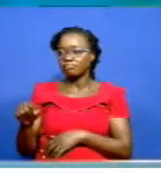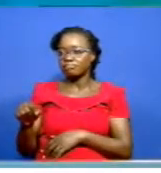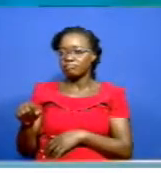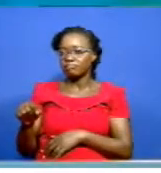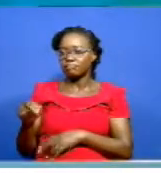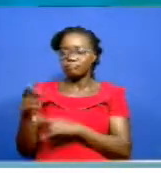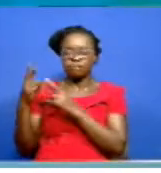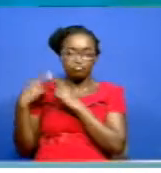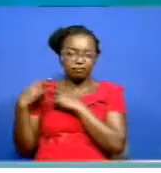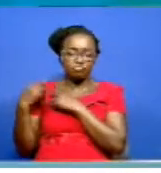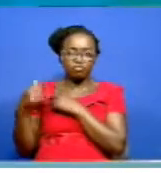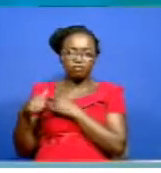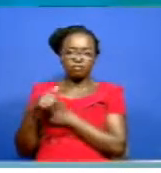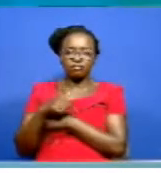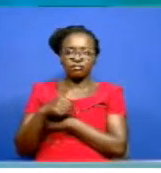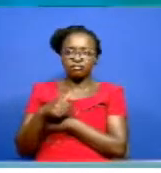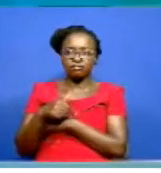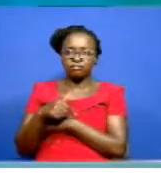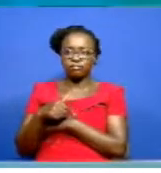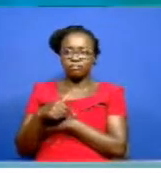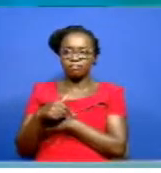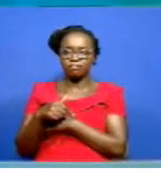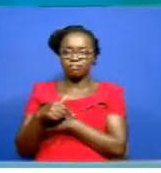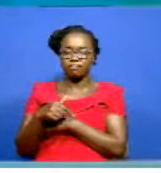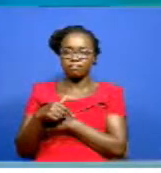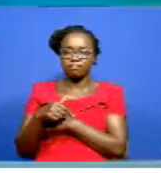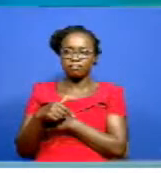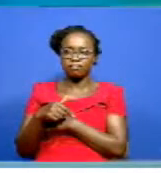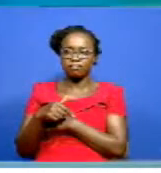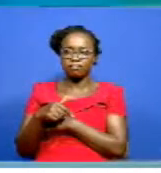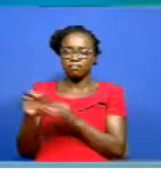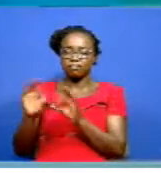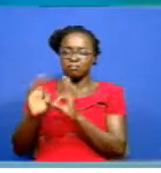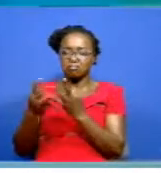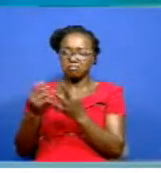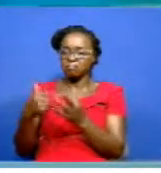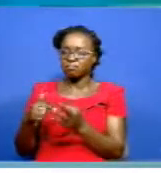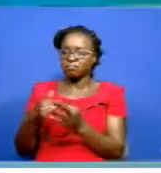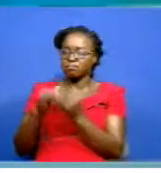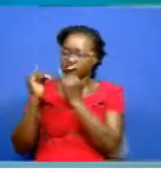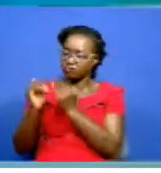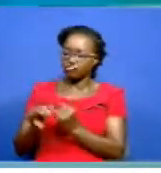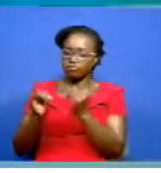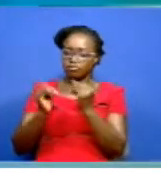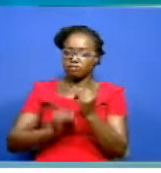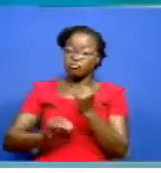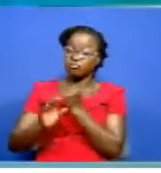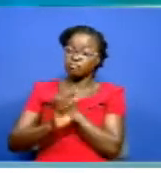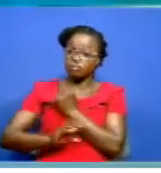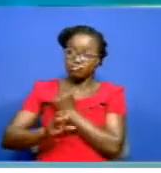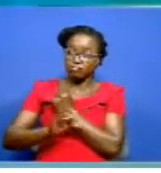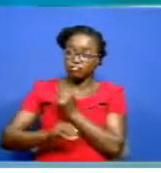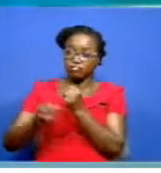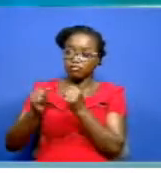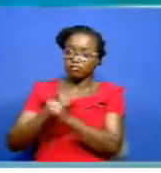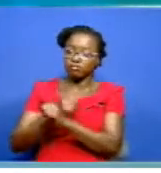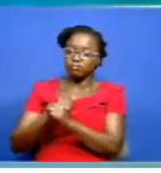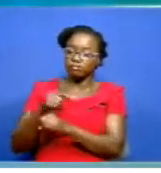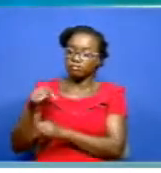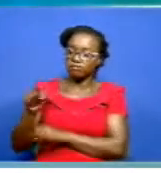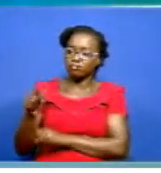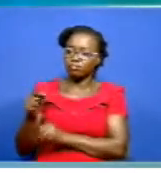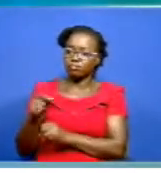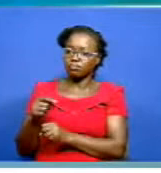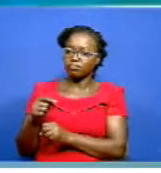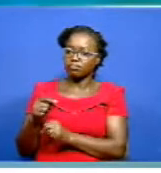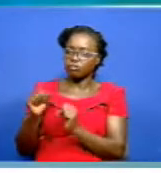our responsibility as ourselves and to our family, our individual, our country, to be able to protect ourselves, keep